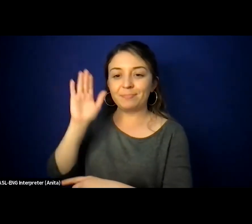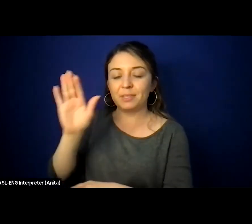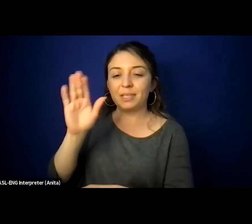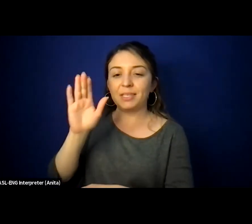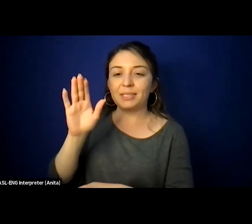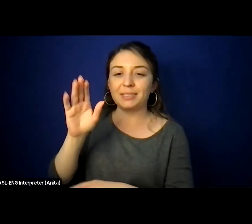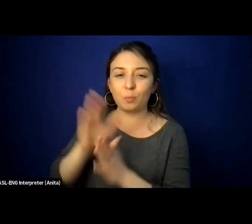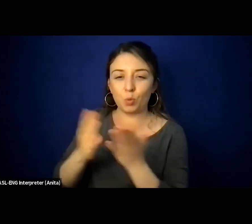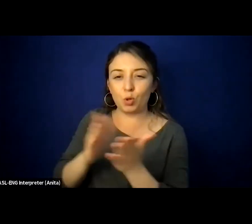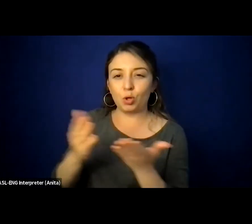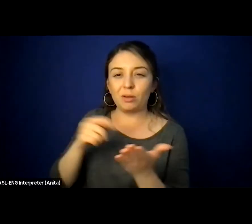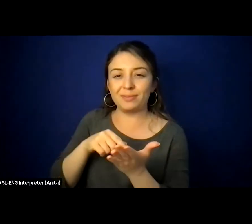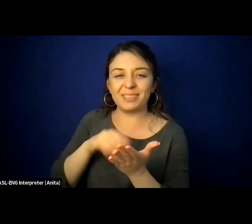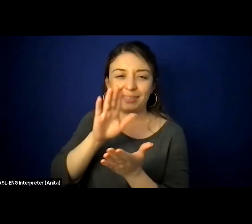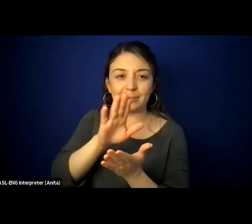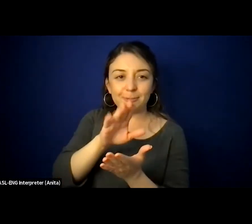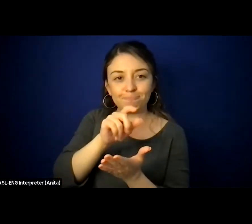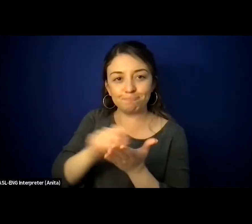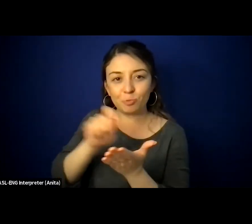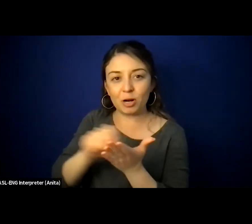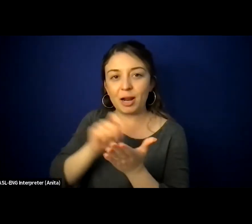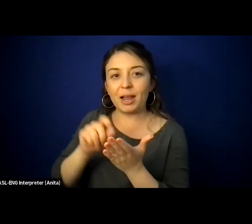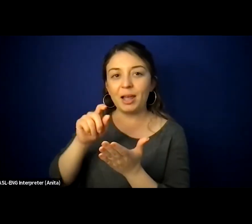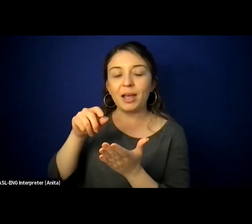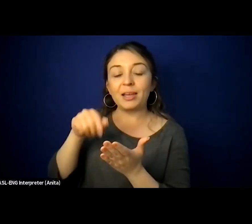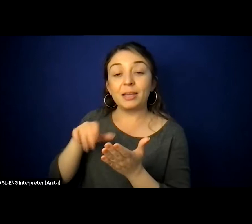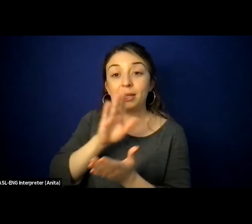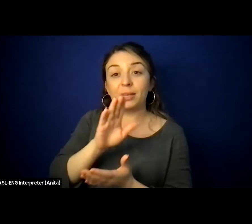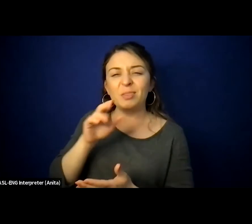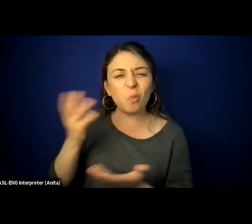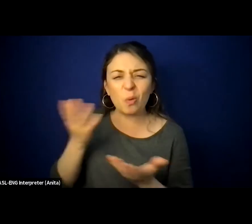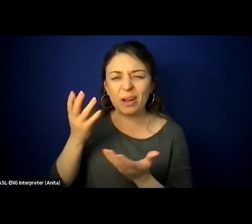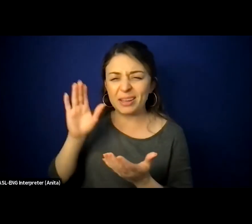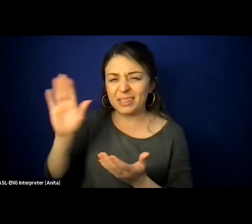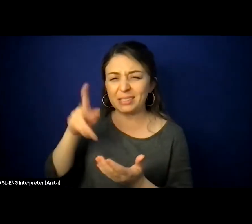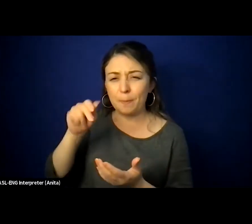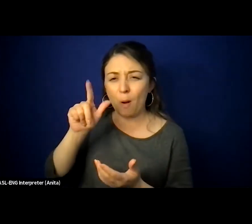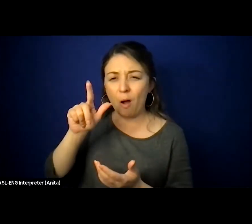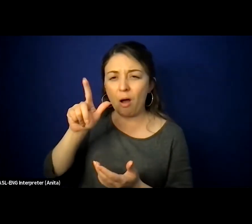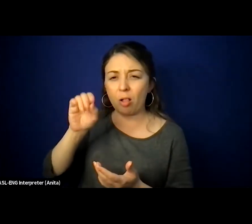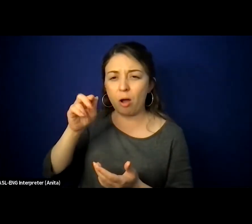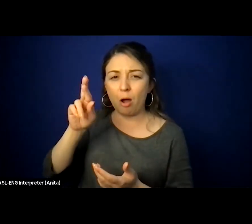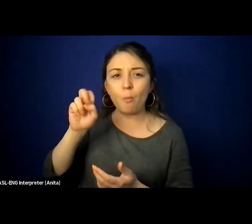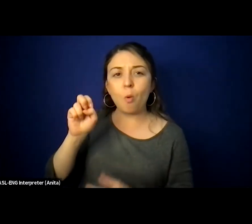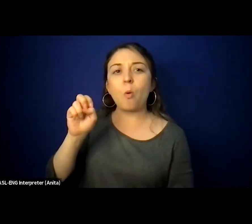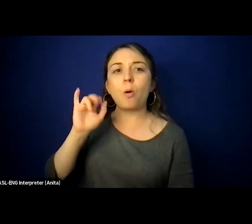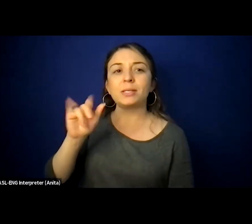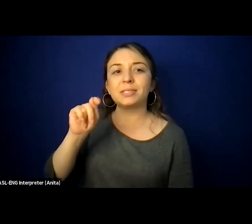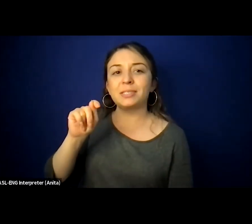photos of me as a disabled kid, what does any of that actually have to do with telethons,